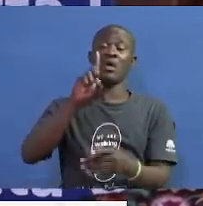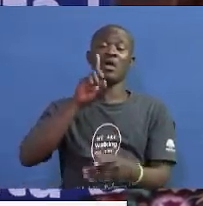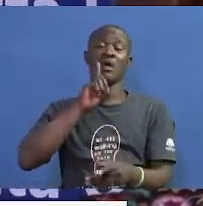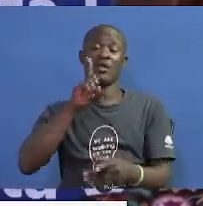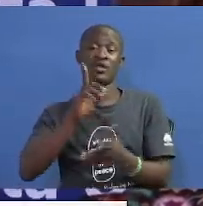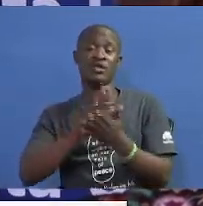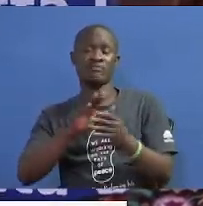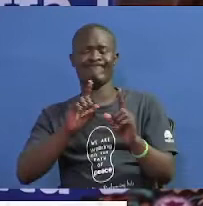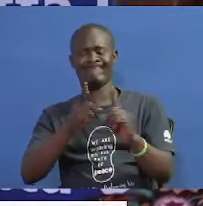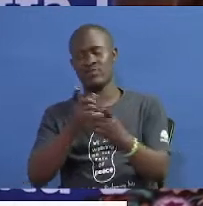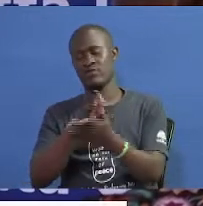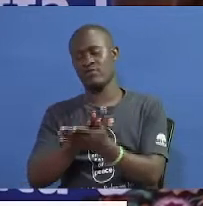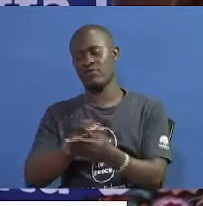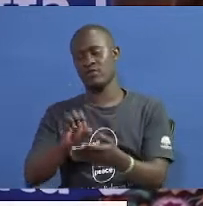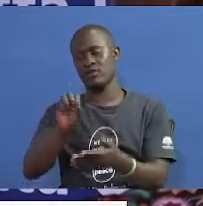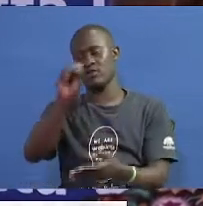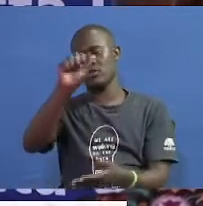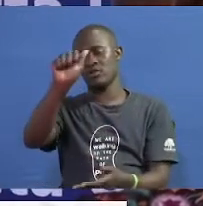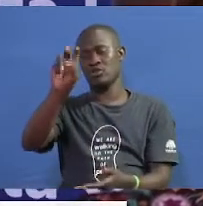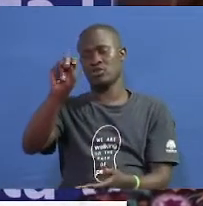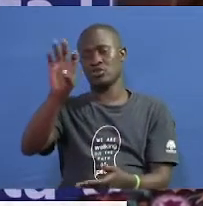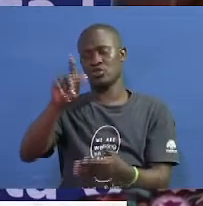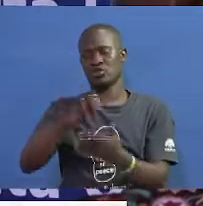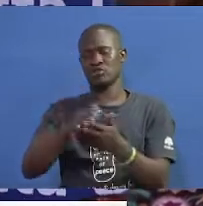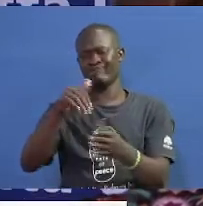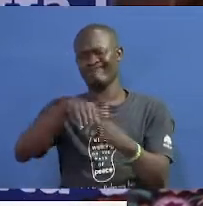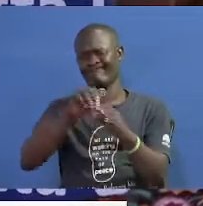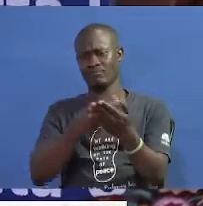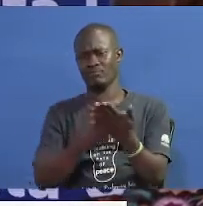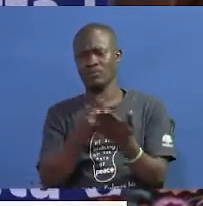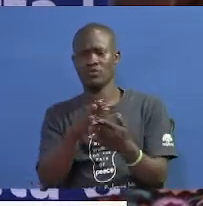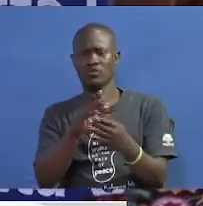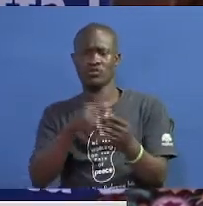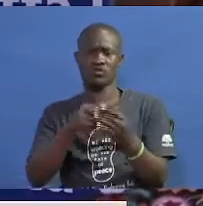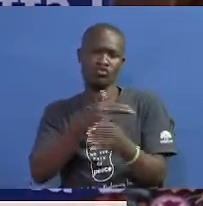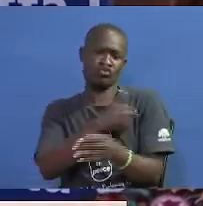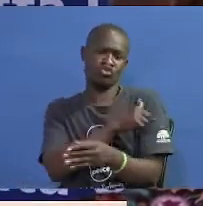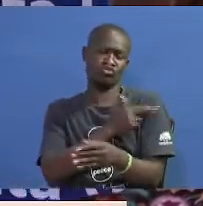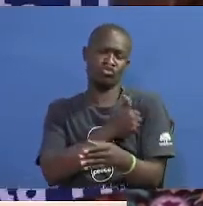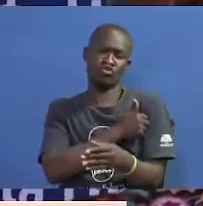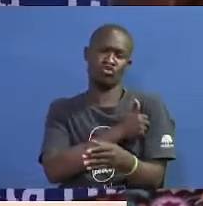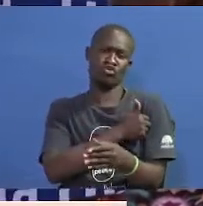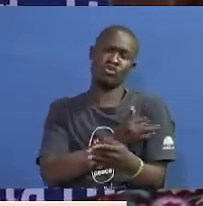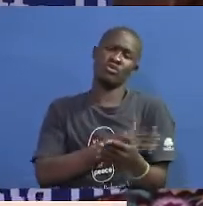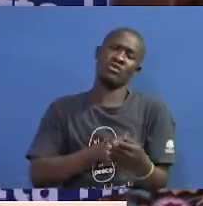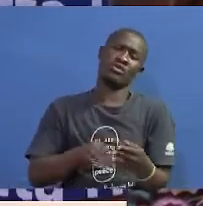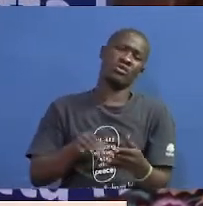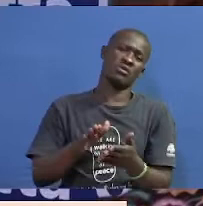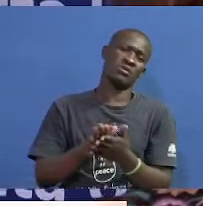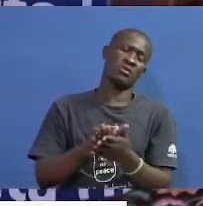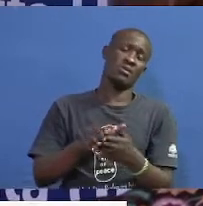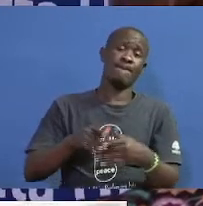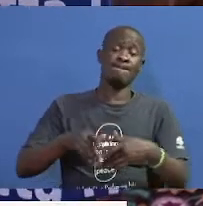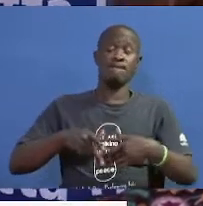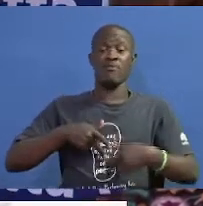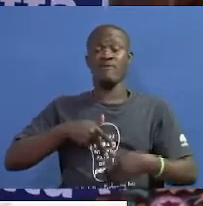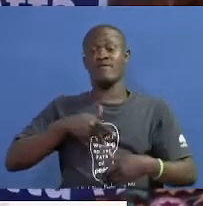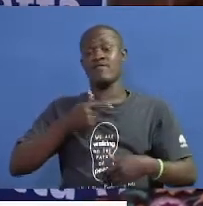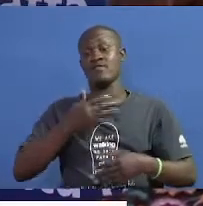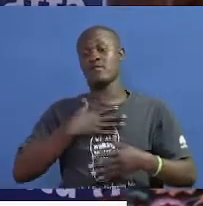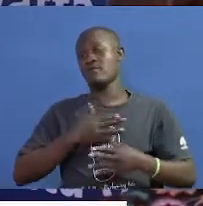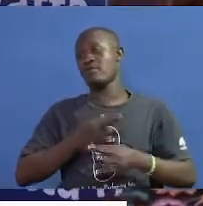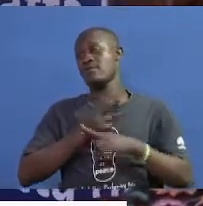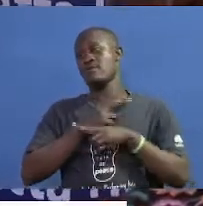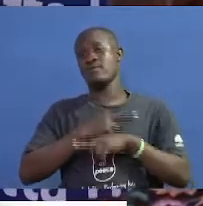different scans in a week. And when they go back to their county facilities, they'll feel quite comfortable and